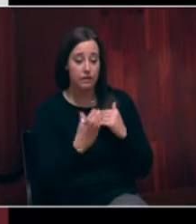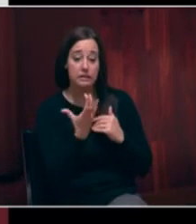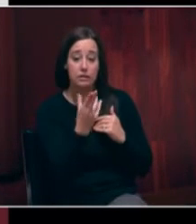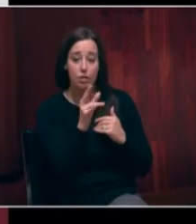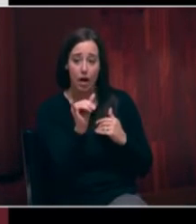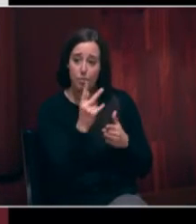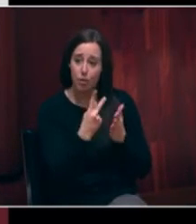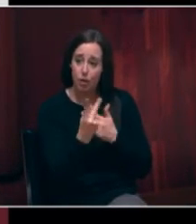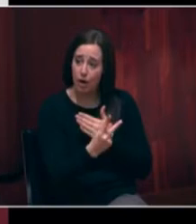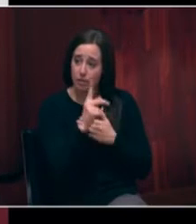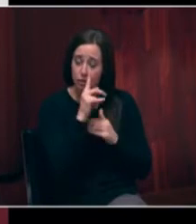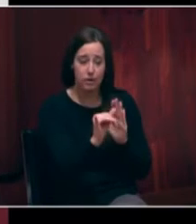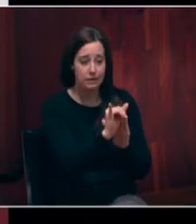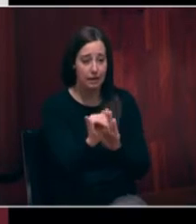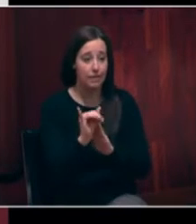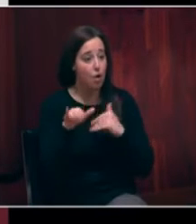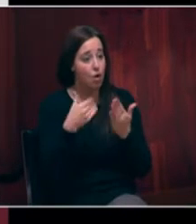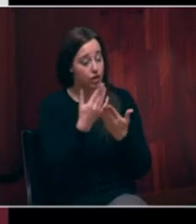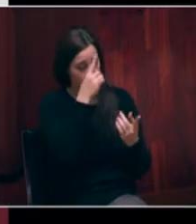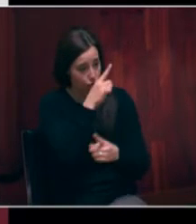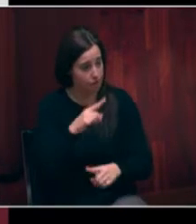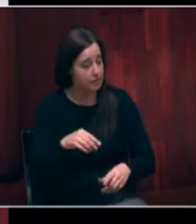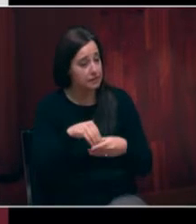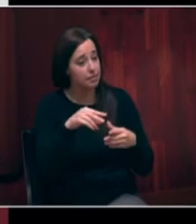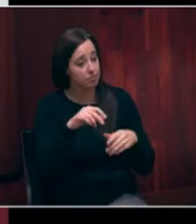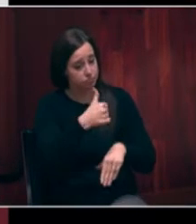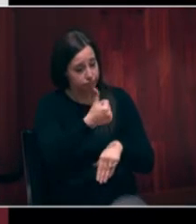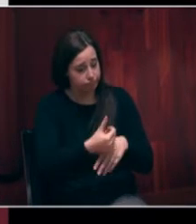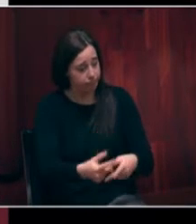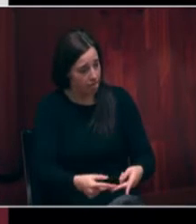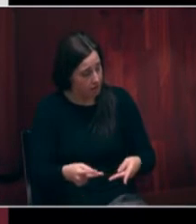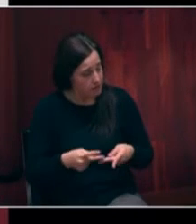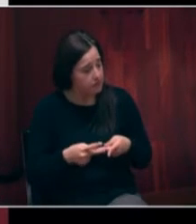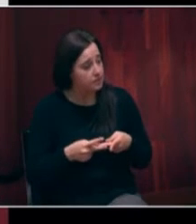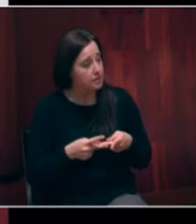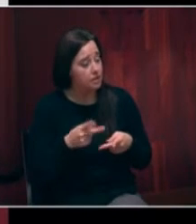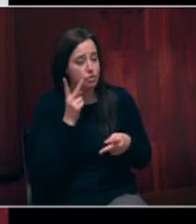to identify all the agreements that you have in place to